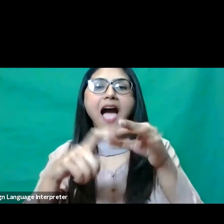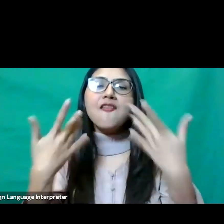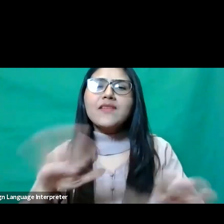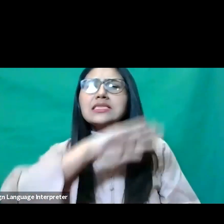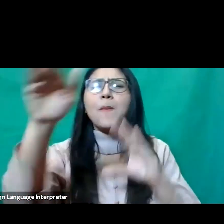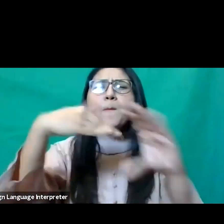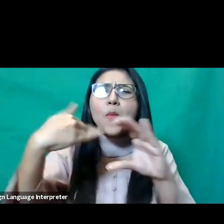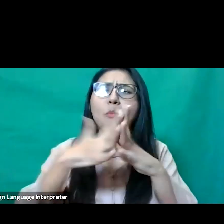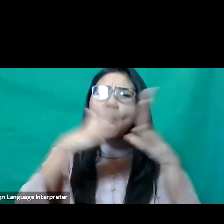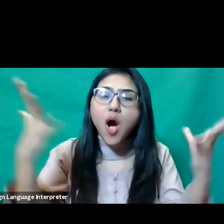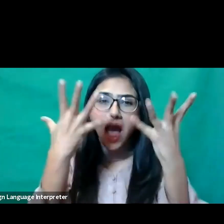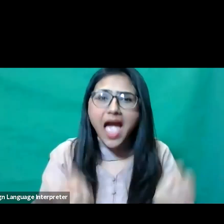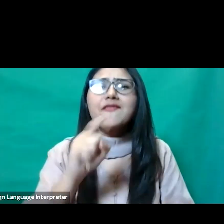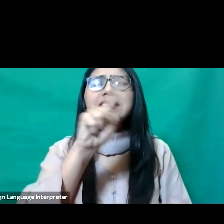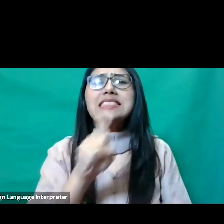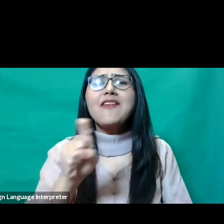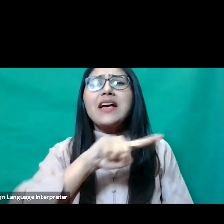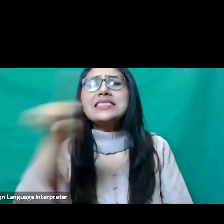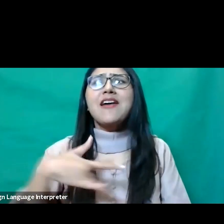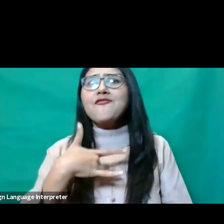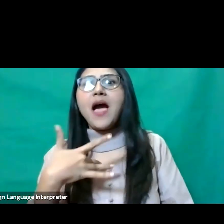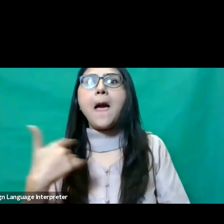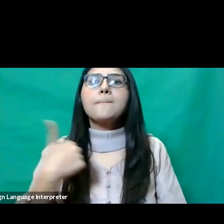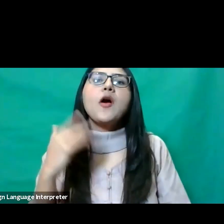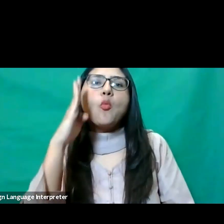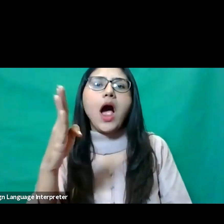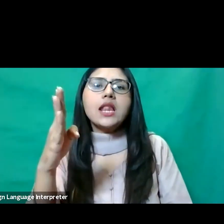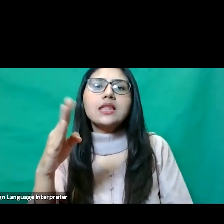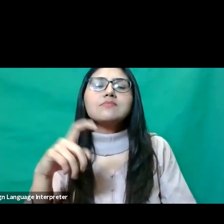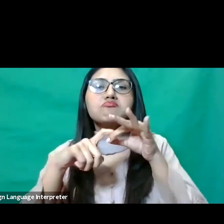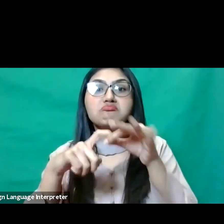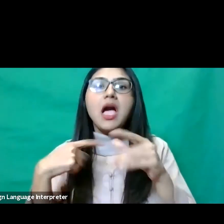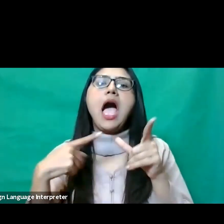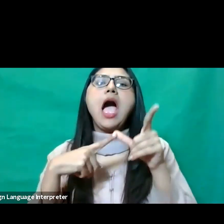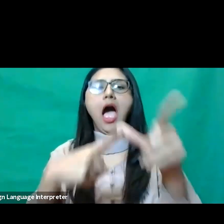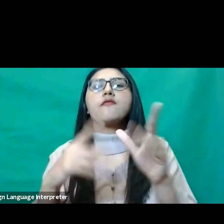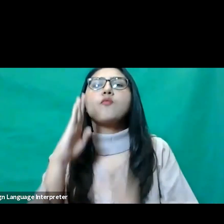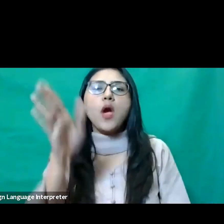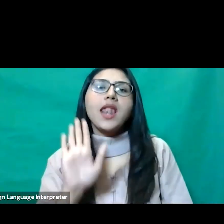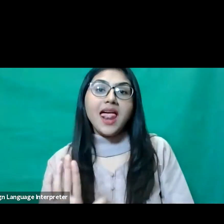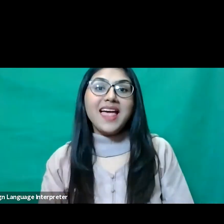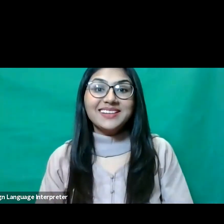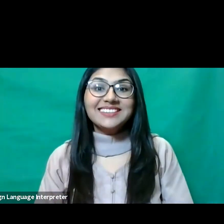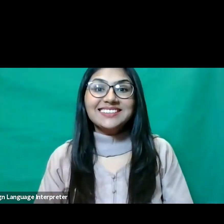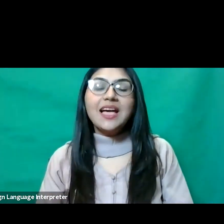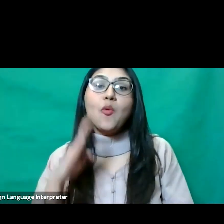some questions, and I can't wait to answer those questions for you. So let's see if I can get Qais